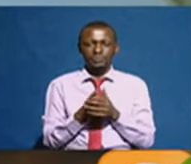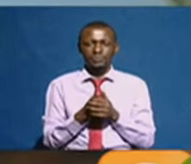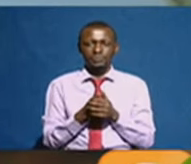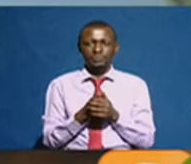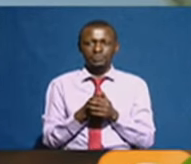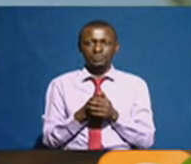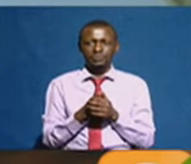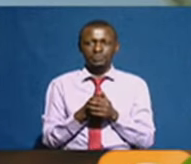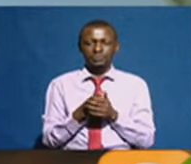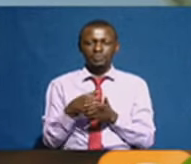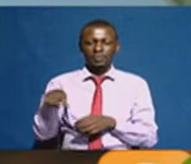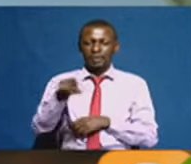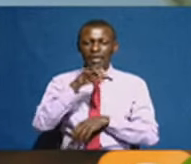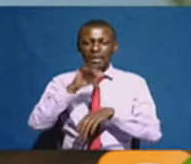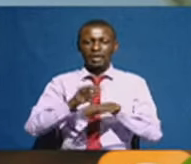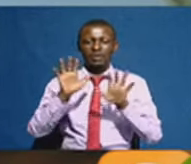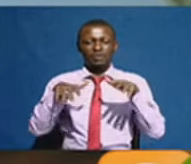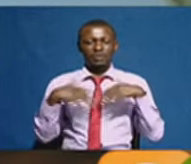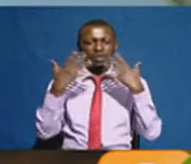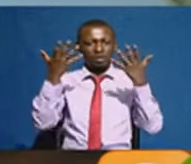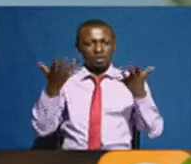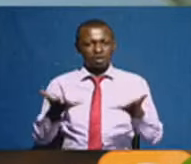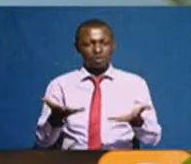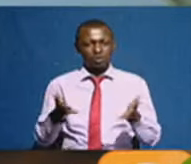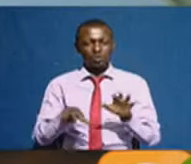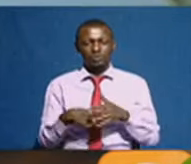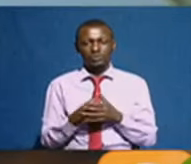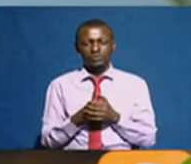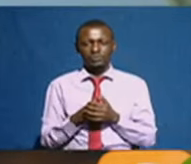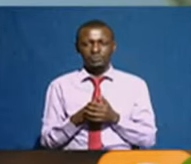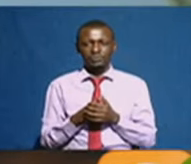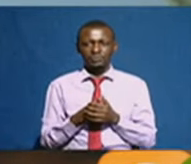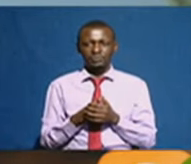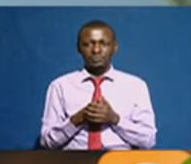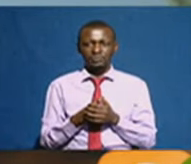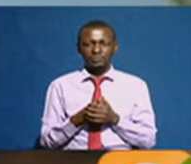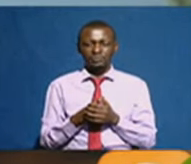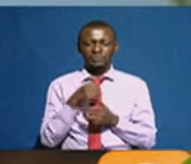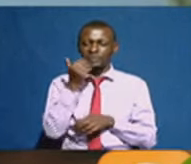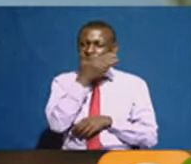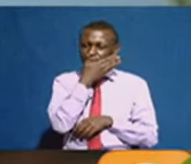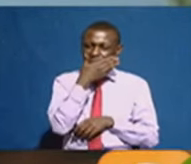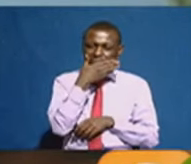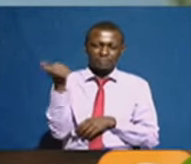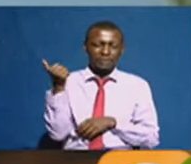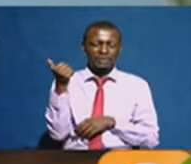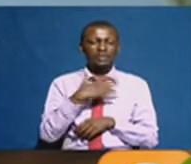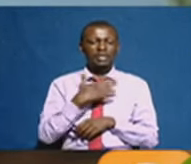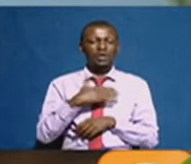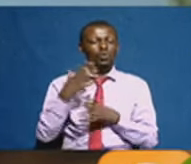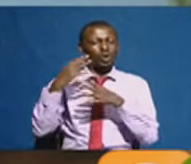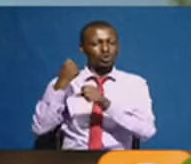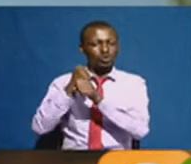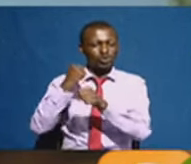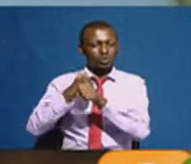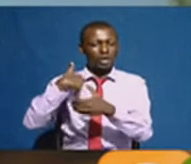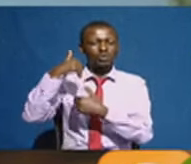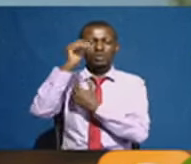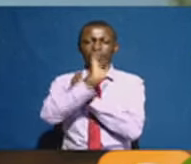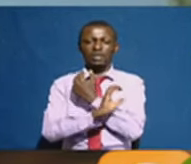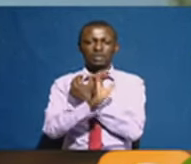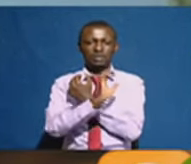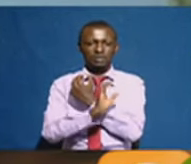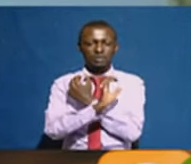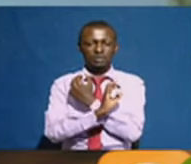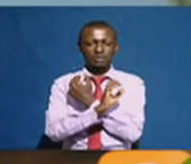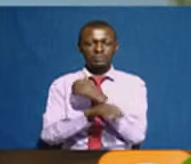do to us? It takes away some of our best to go and work out there. I know we